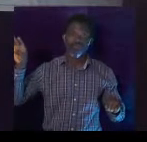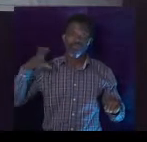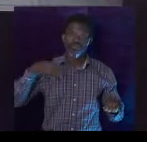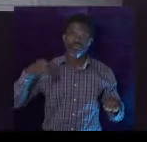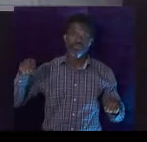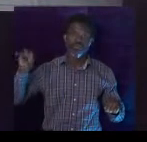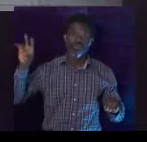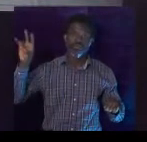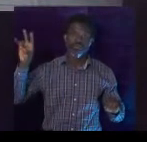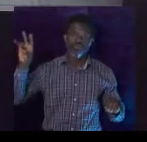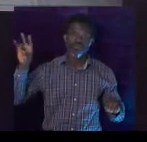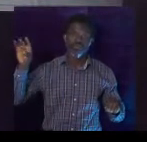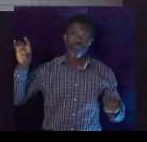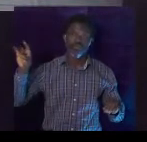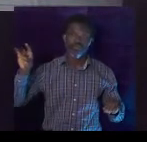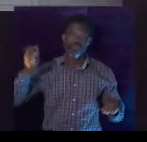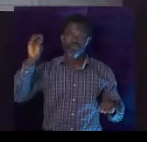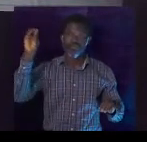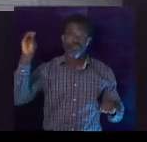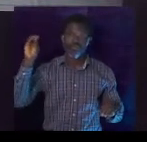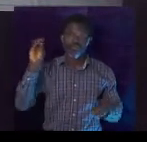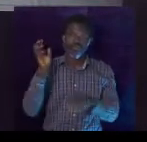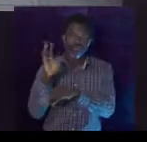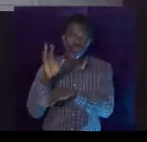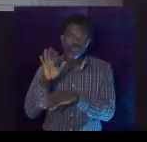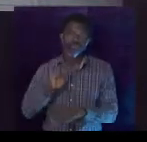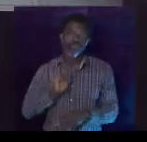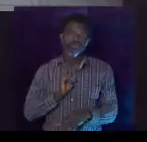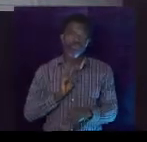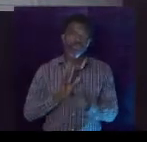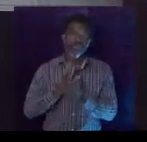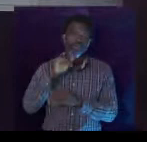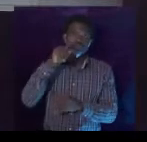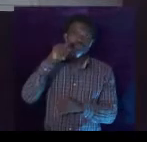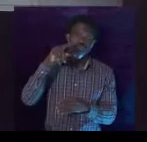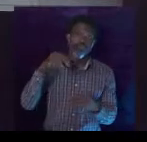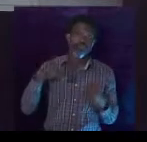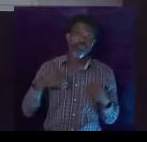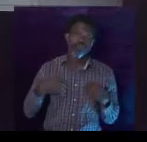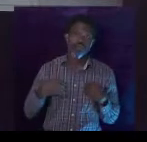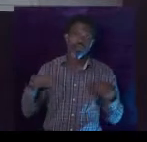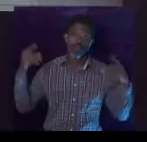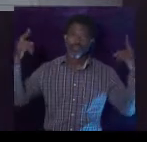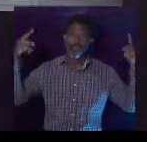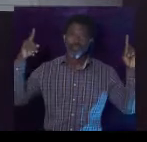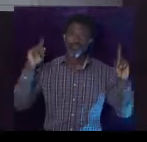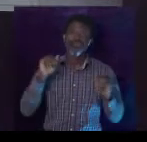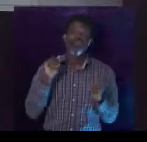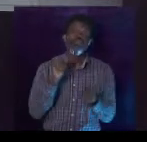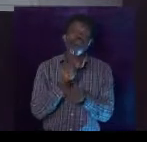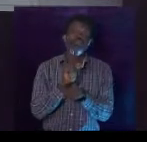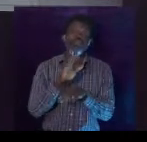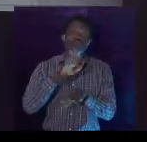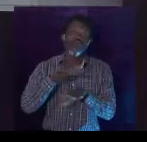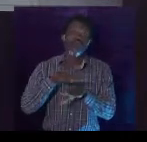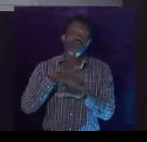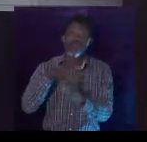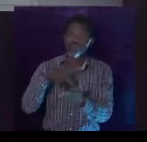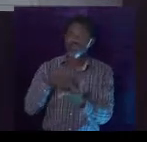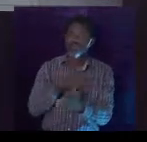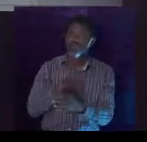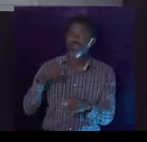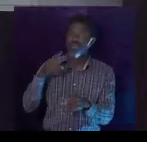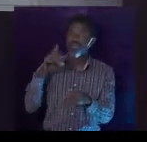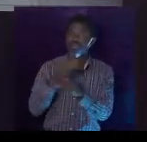and 78. And that is 78 degrees Celsius. I believe you had success working on this and you